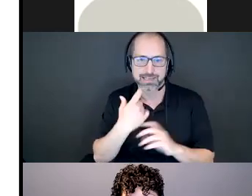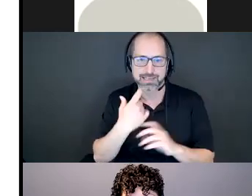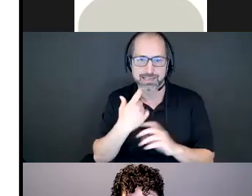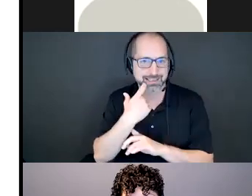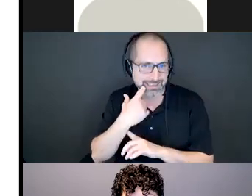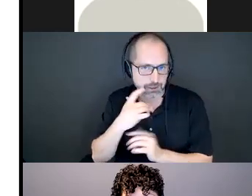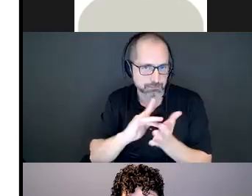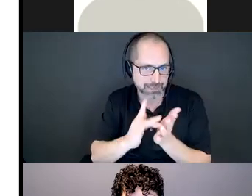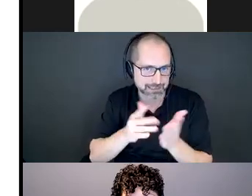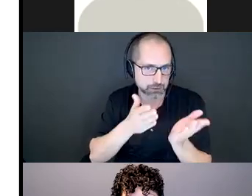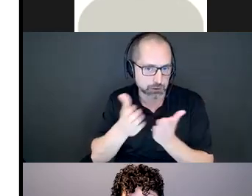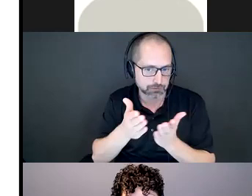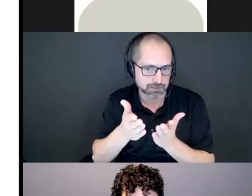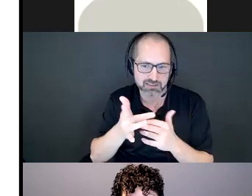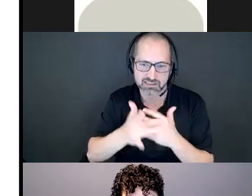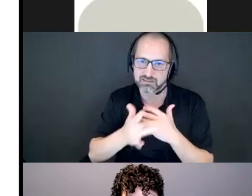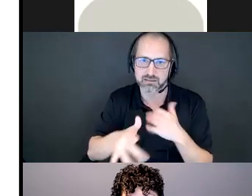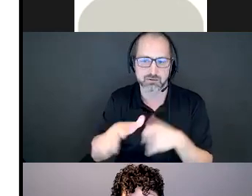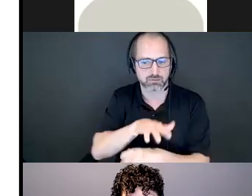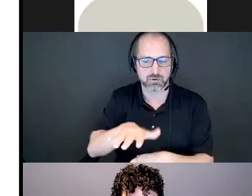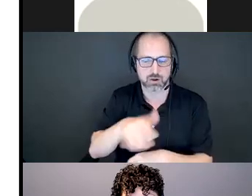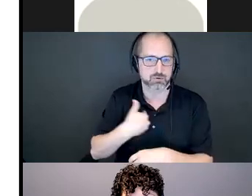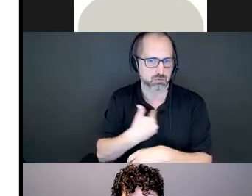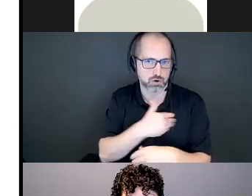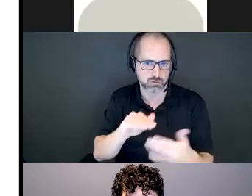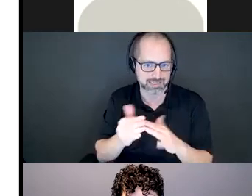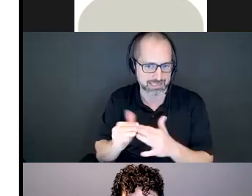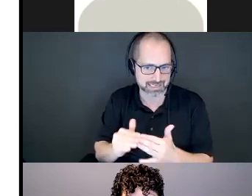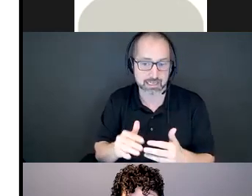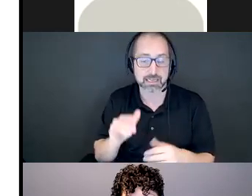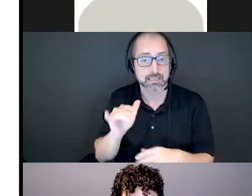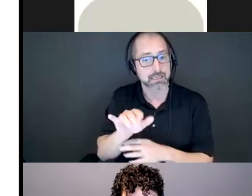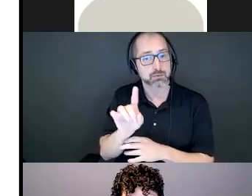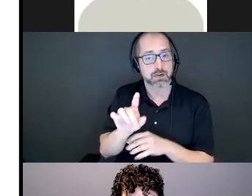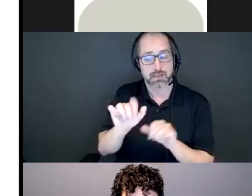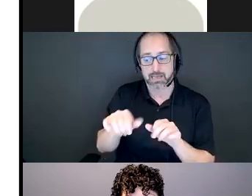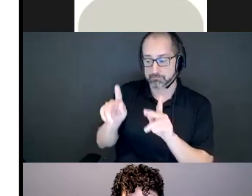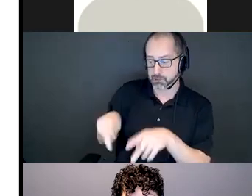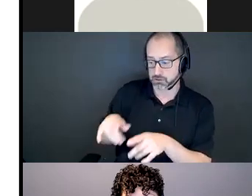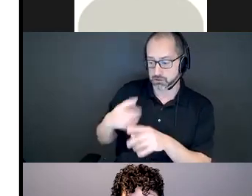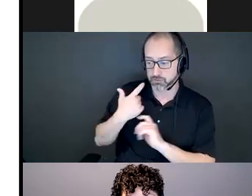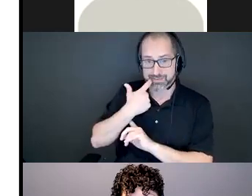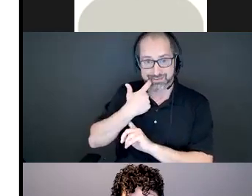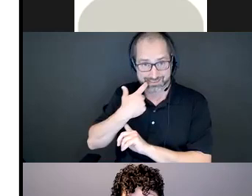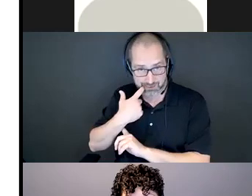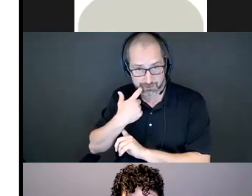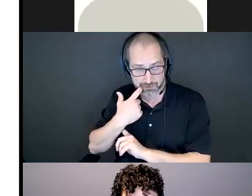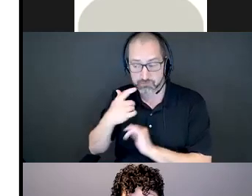are available throughout the city of Toronto associated with them. And that's where a person who has a substance use disorder can